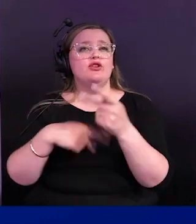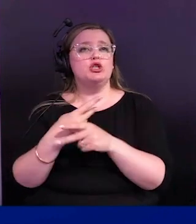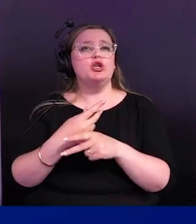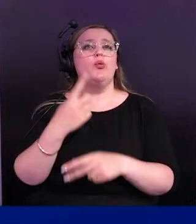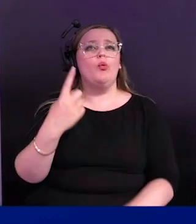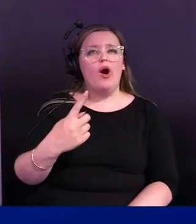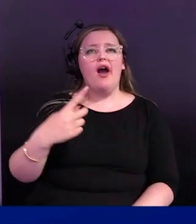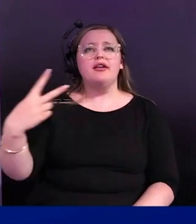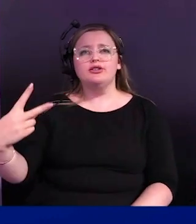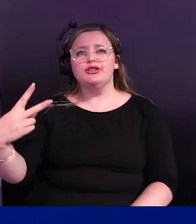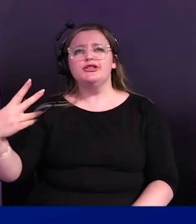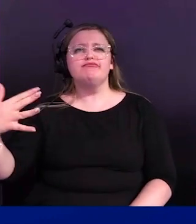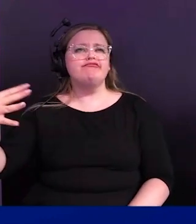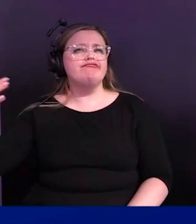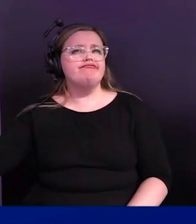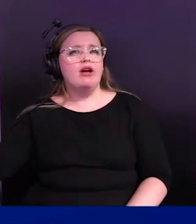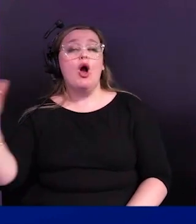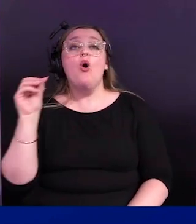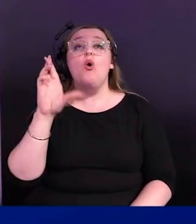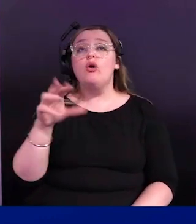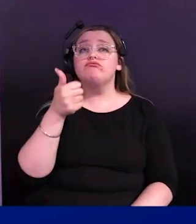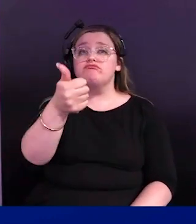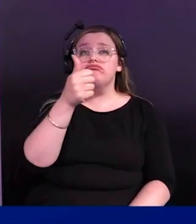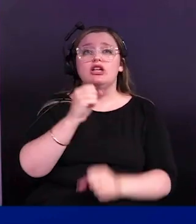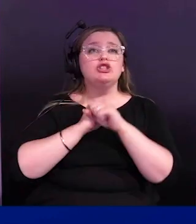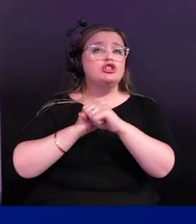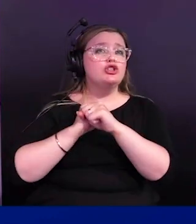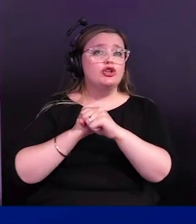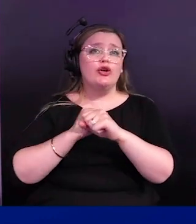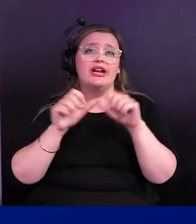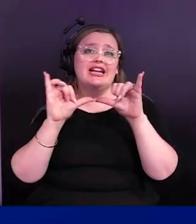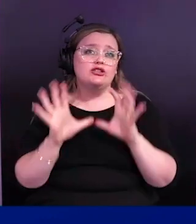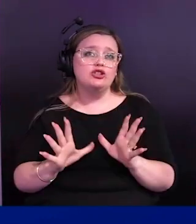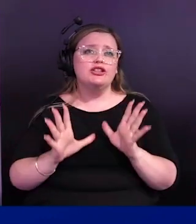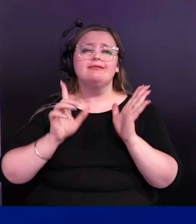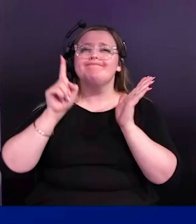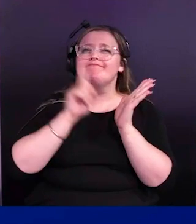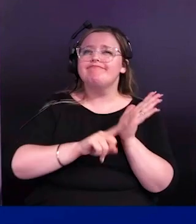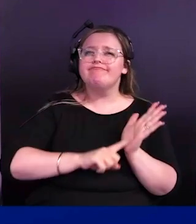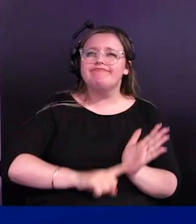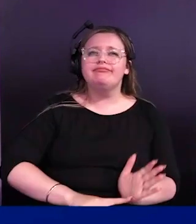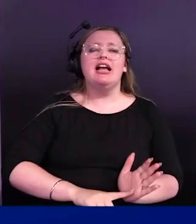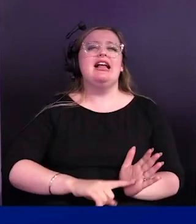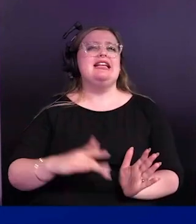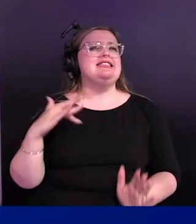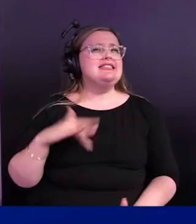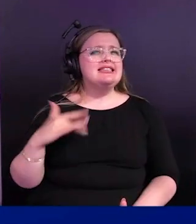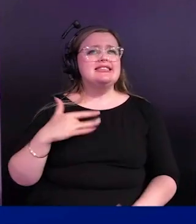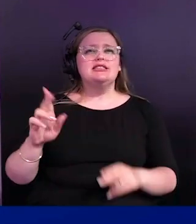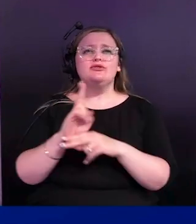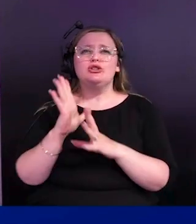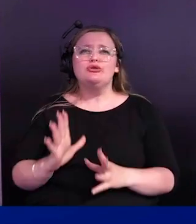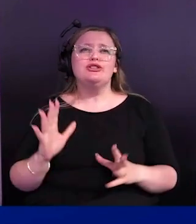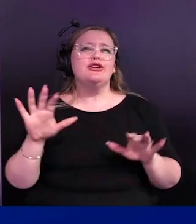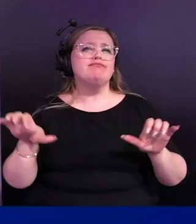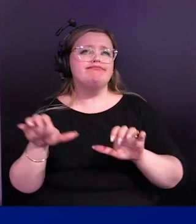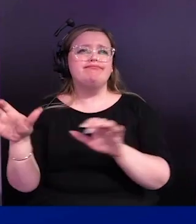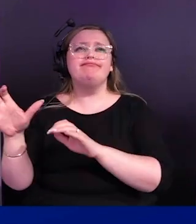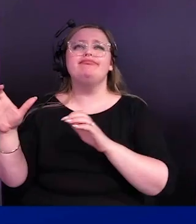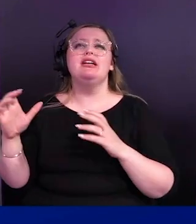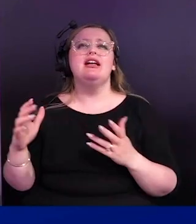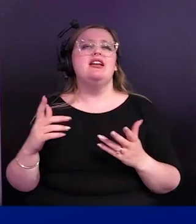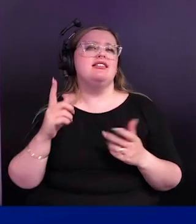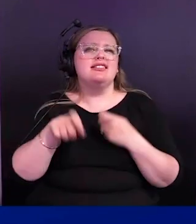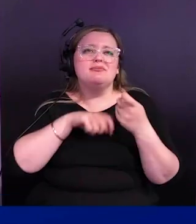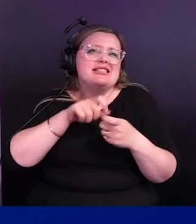102 and beyond. Or you could be a security engineer trying to investigate sensitive user activities like deletion of a security